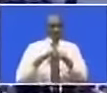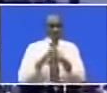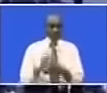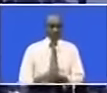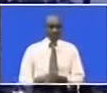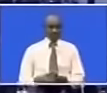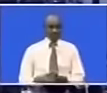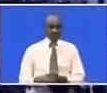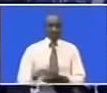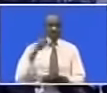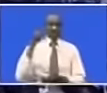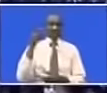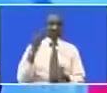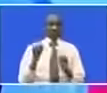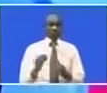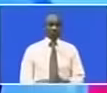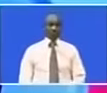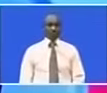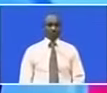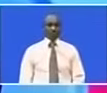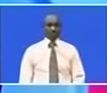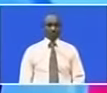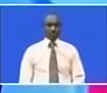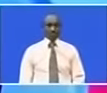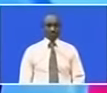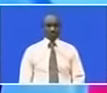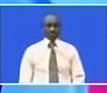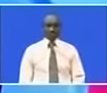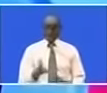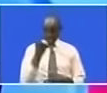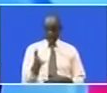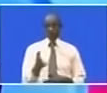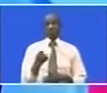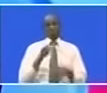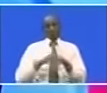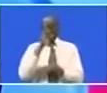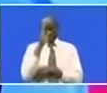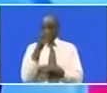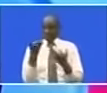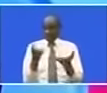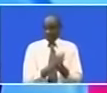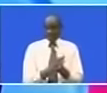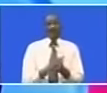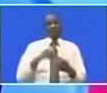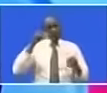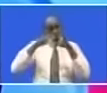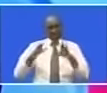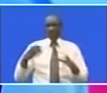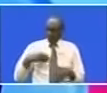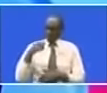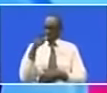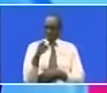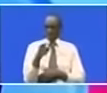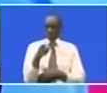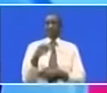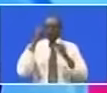Tinina, KTN News. Like we said, it's Election Sunday today. In Congo Brazzaville, voters went to the polls earlier